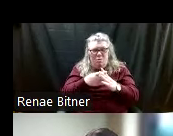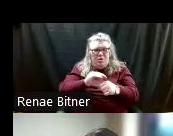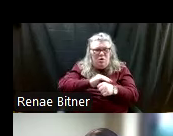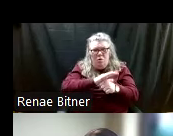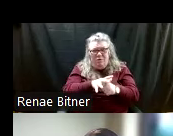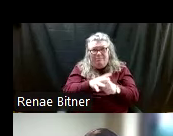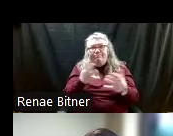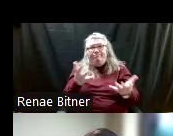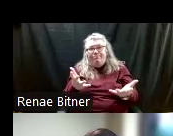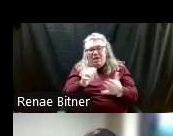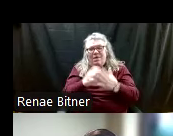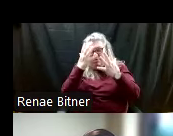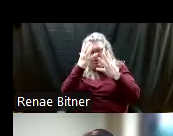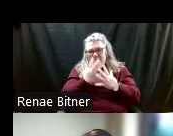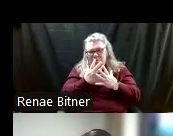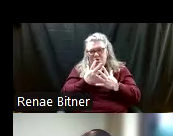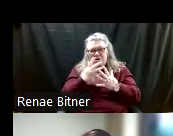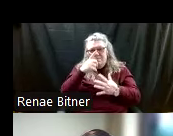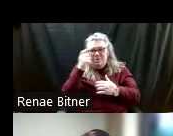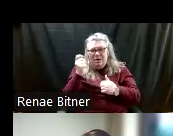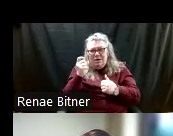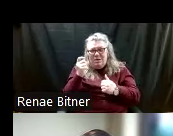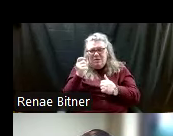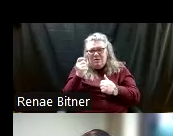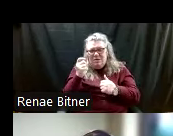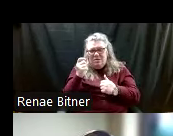was unfortunate because um